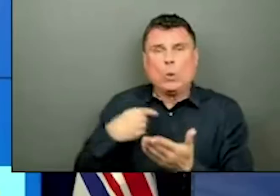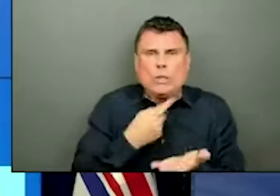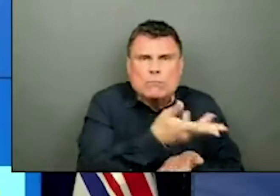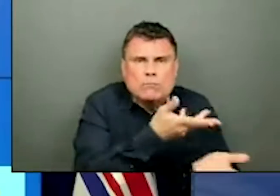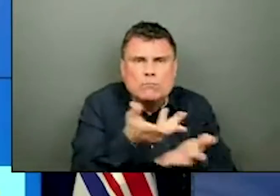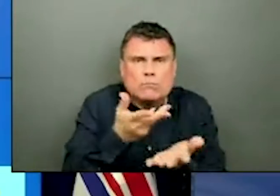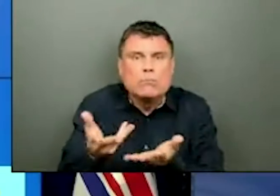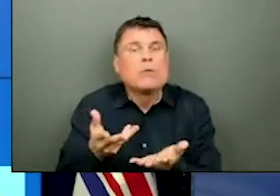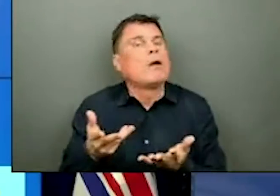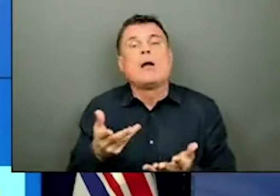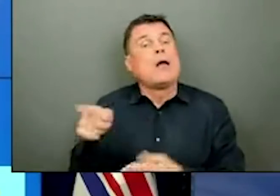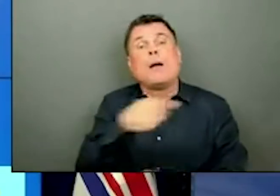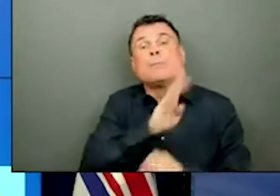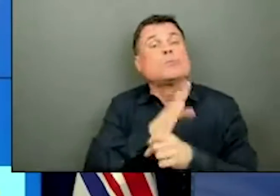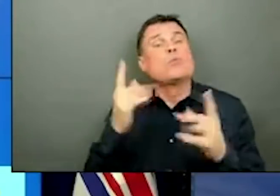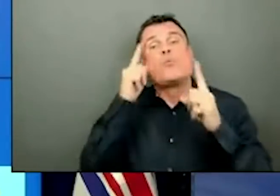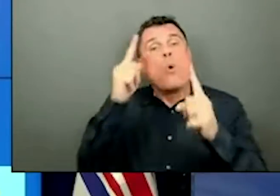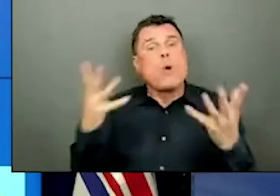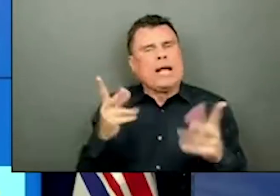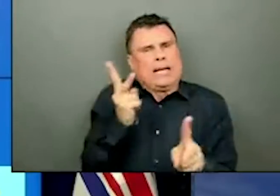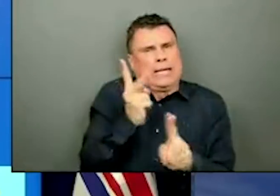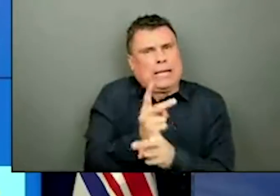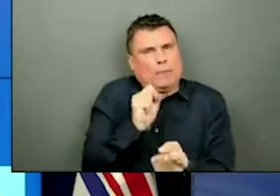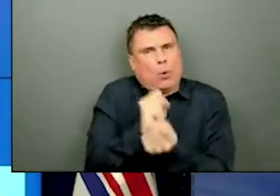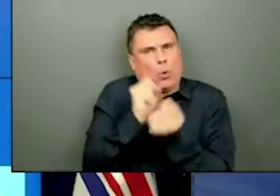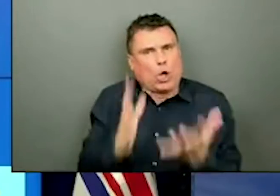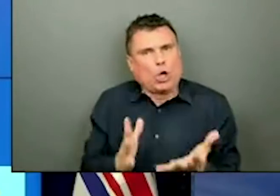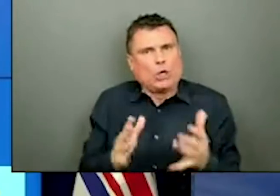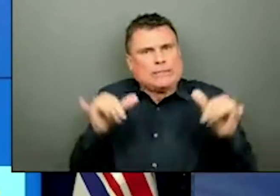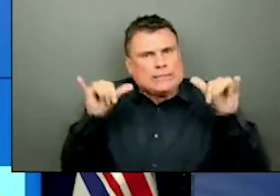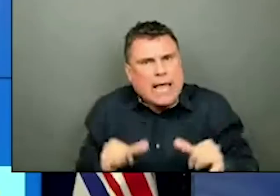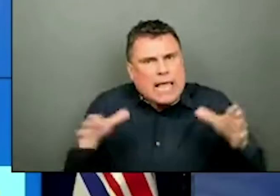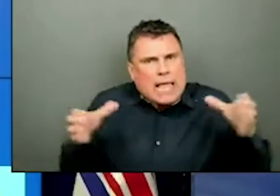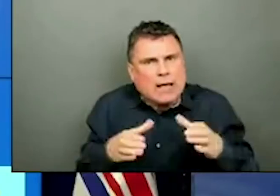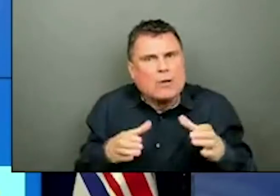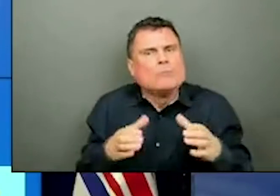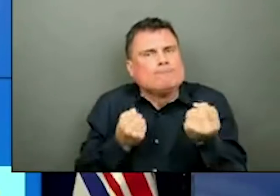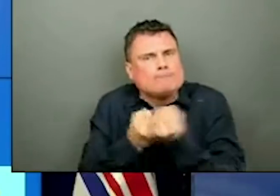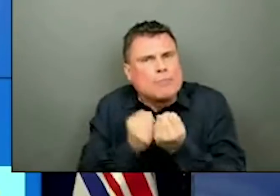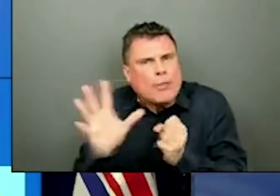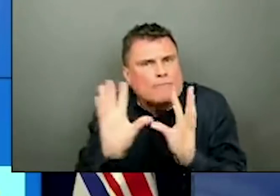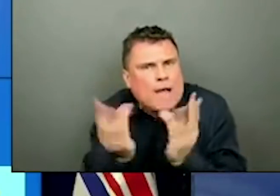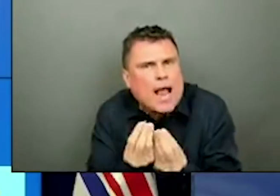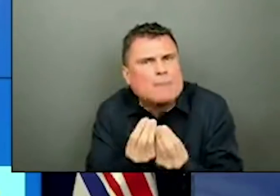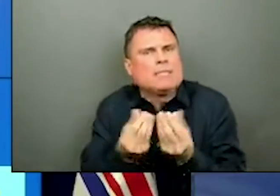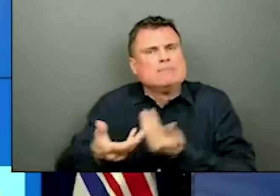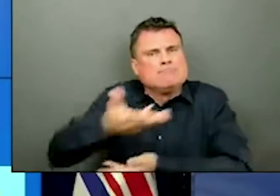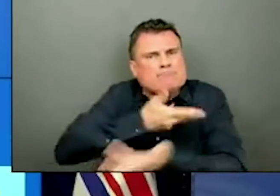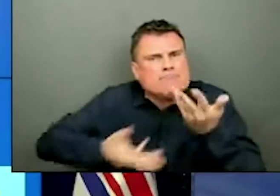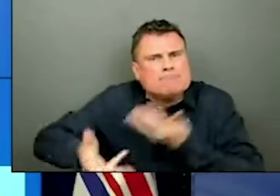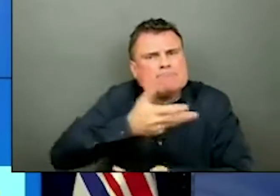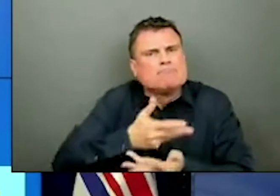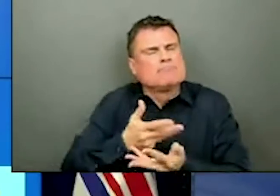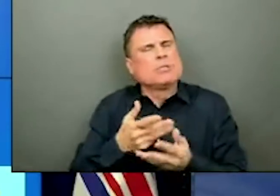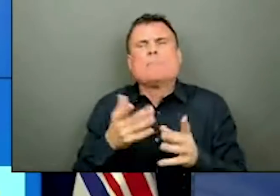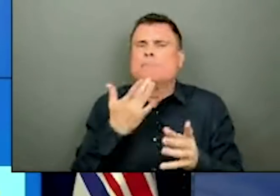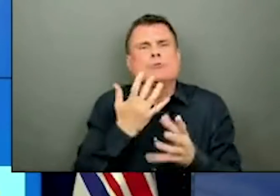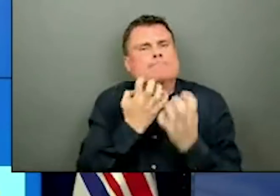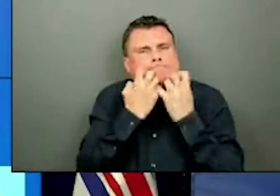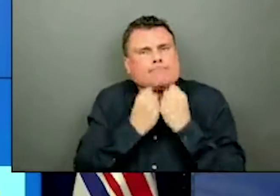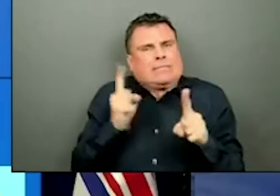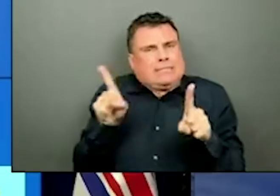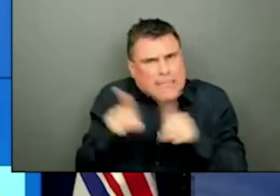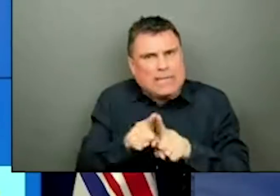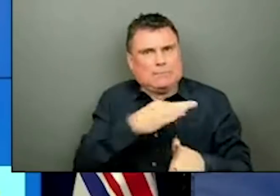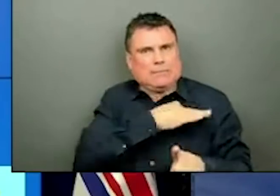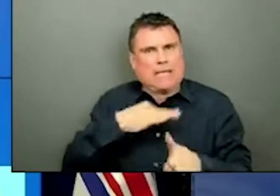them are like family members to them, and so they're going to do what they can to keep as many employees as possible. We certainly know that sectors